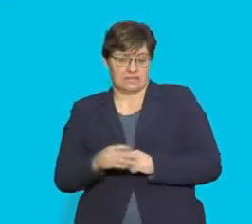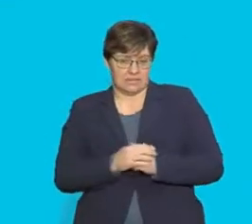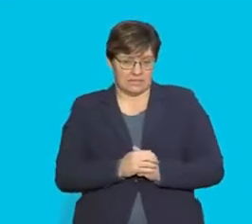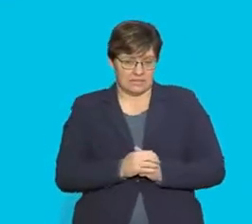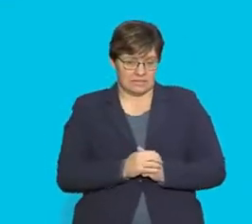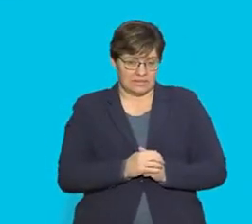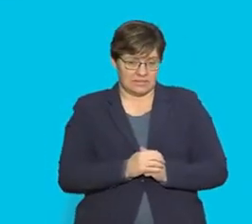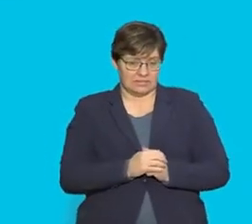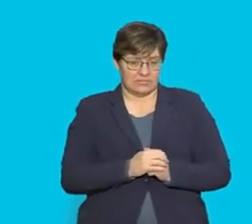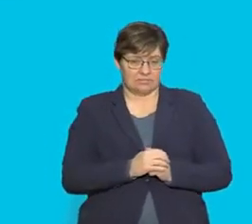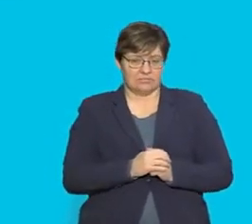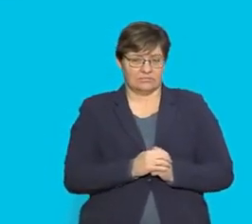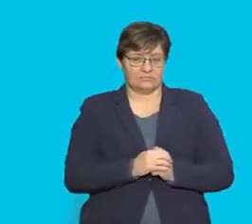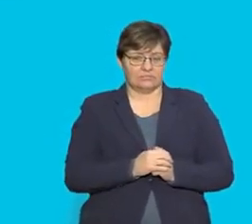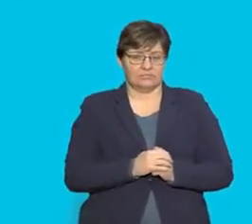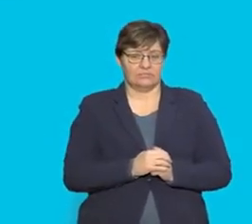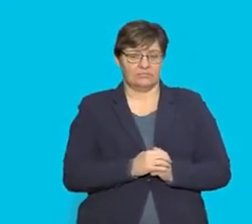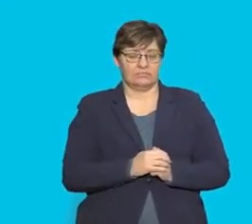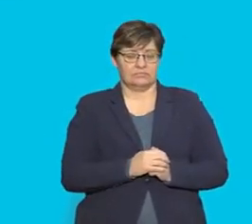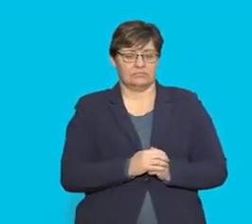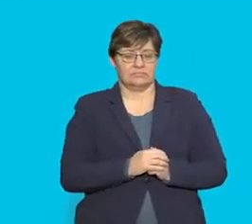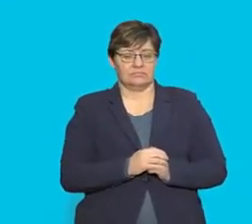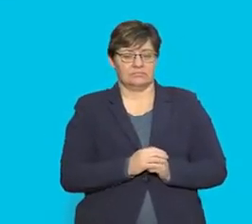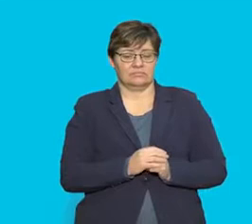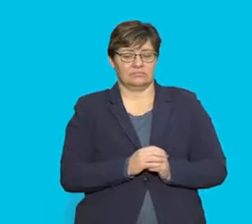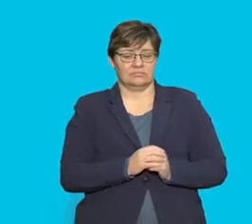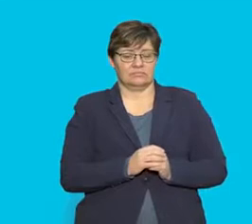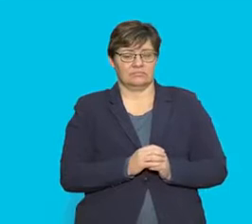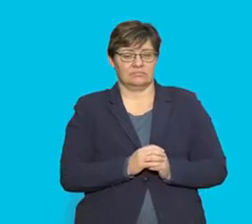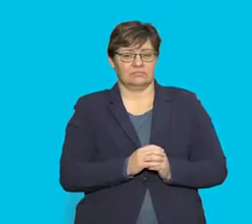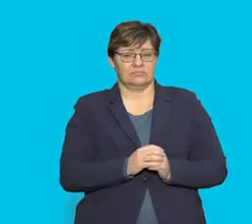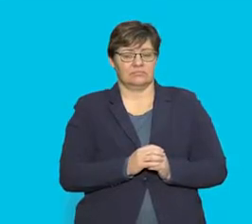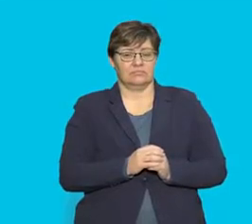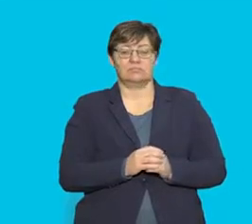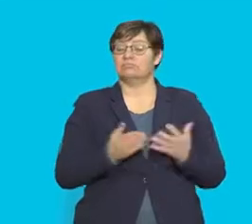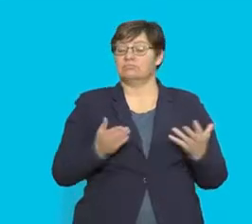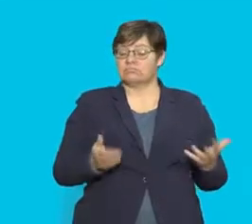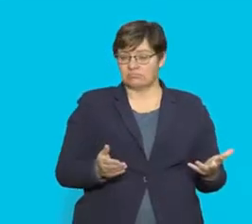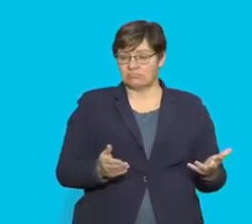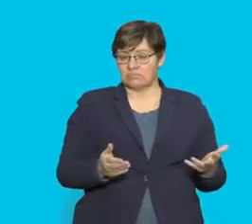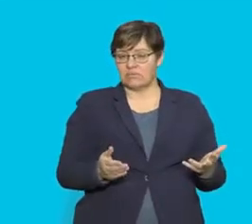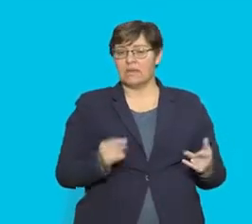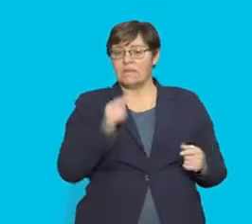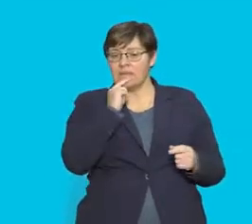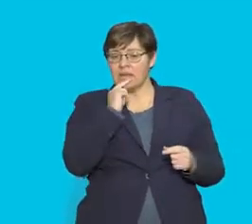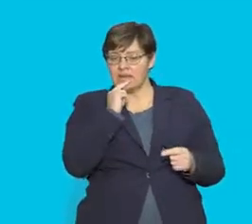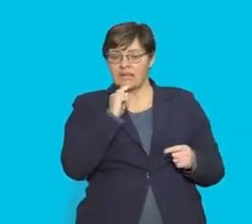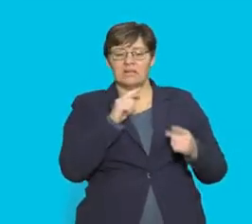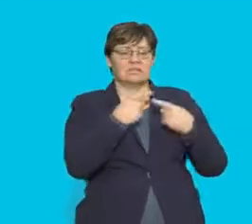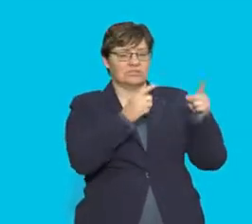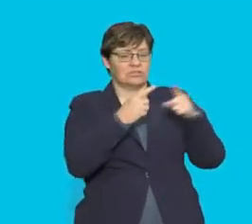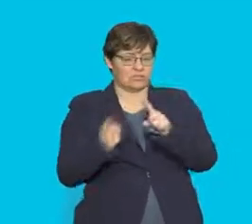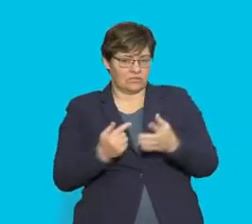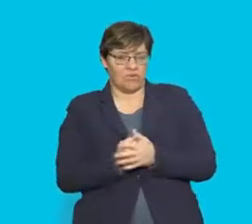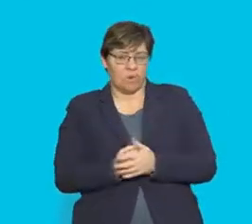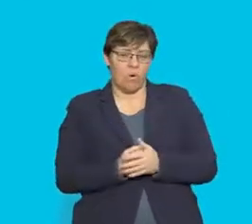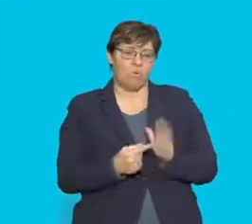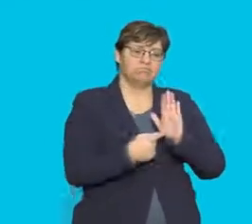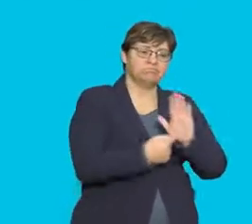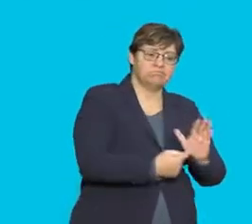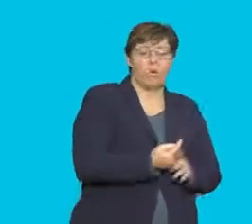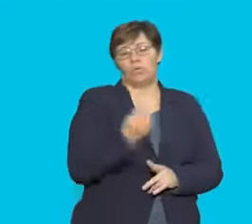to angle B, and also angle A being equal to angle P, right? This can be in two different shapes. can be in one